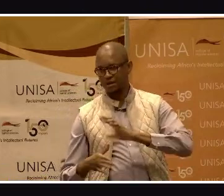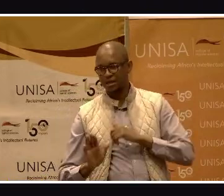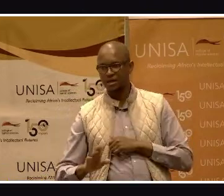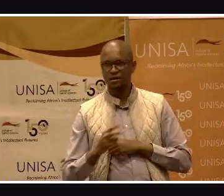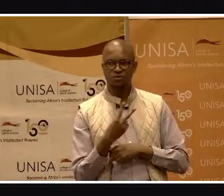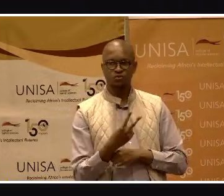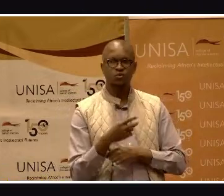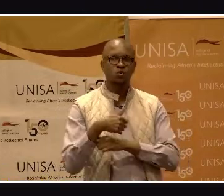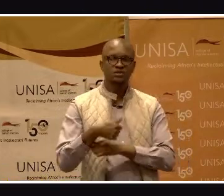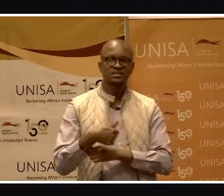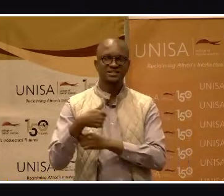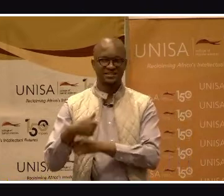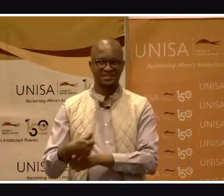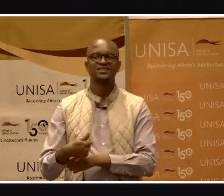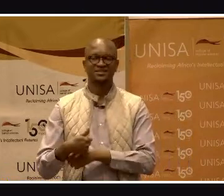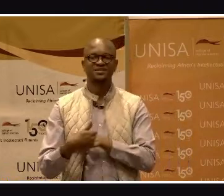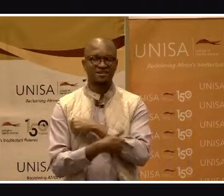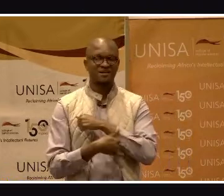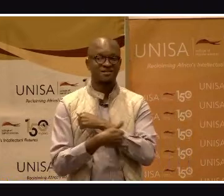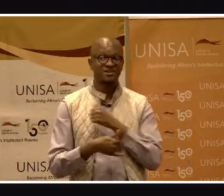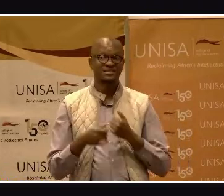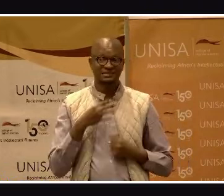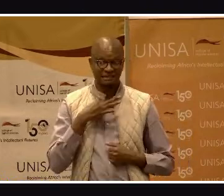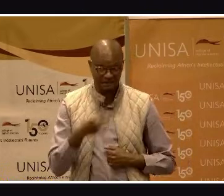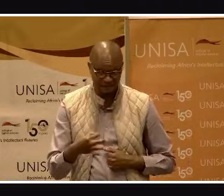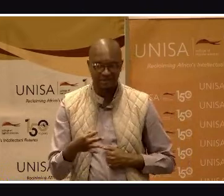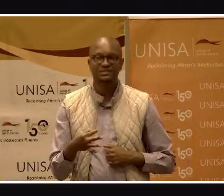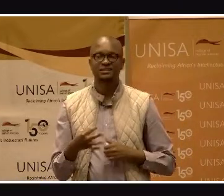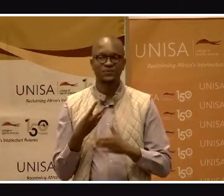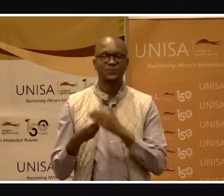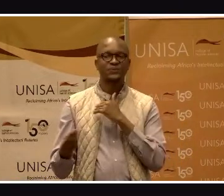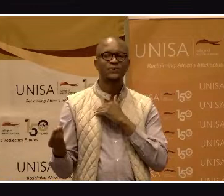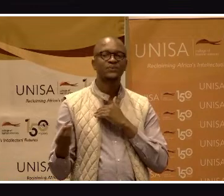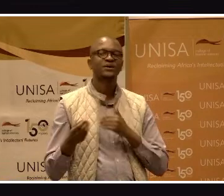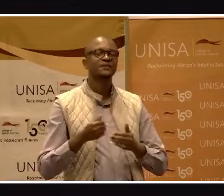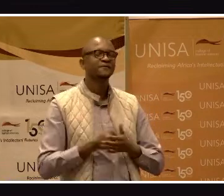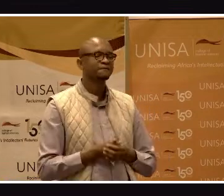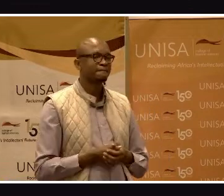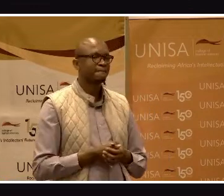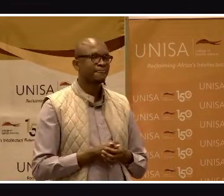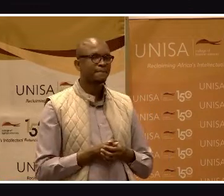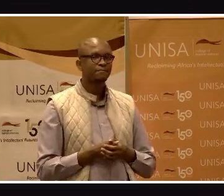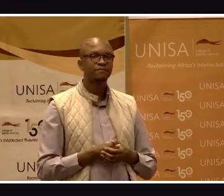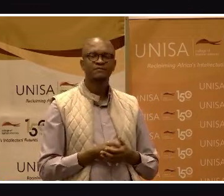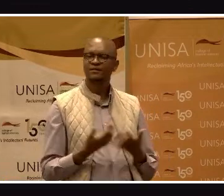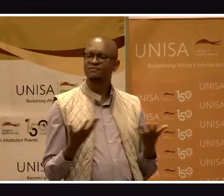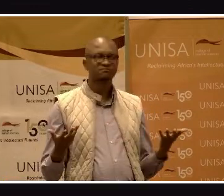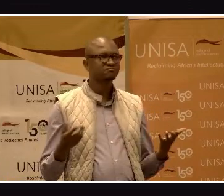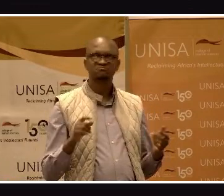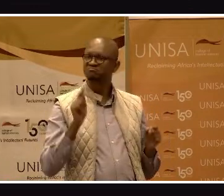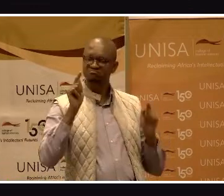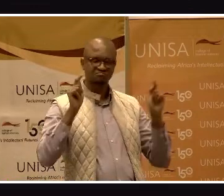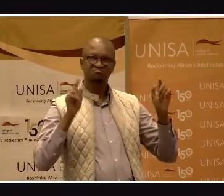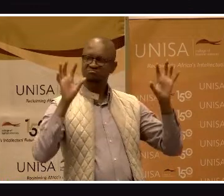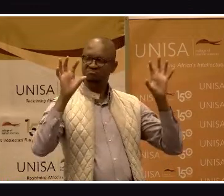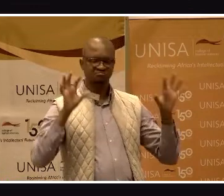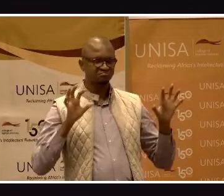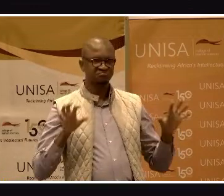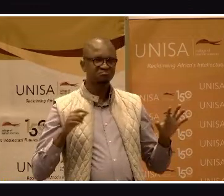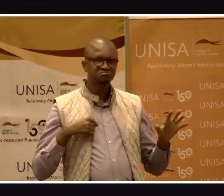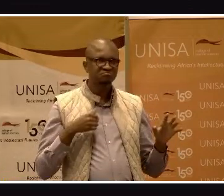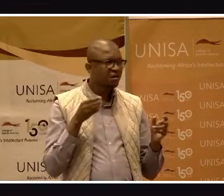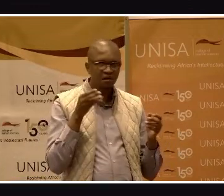733. All right? So, going by the infographic that was just displayed, what can we pick out from